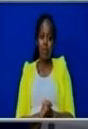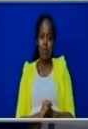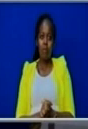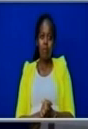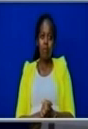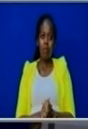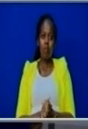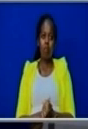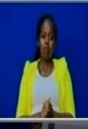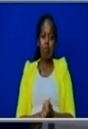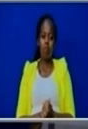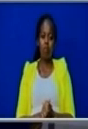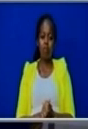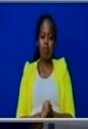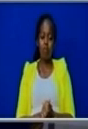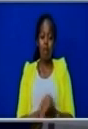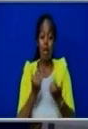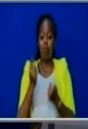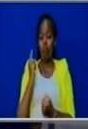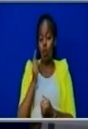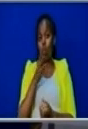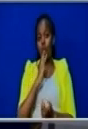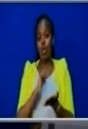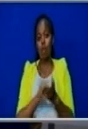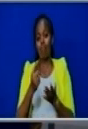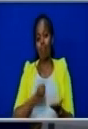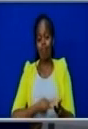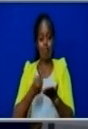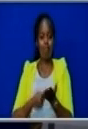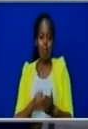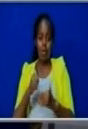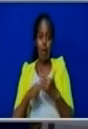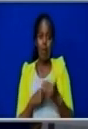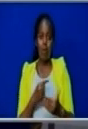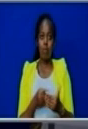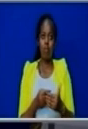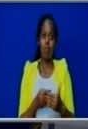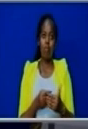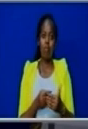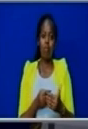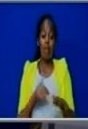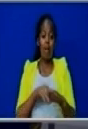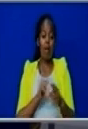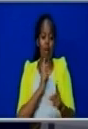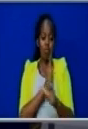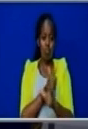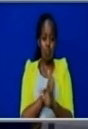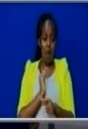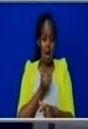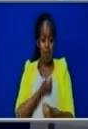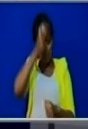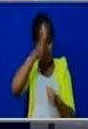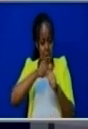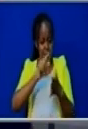Okay. So this water we are talking about, in our laboratories, remember Yes. this chemistry